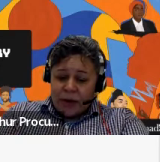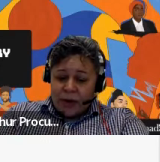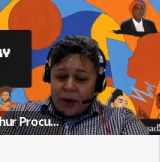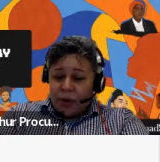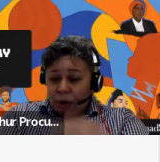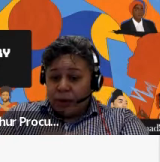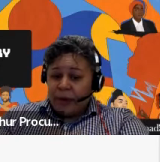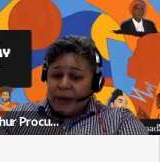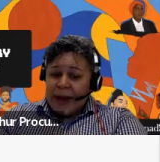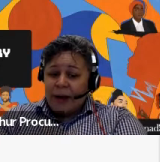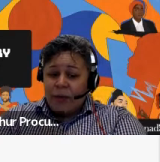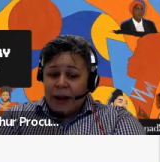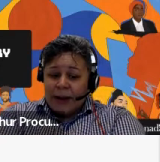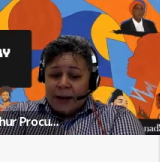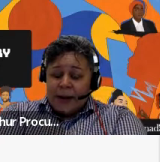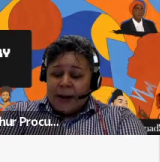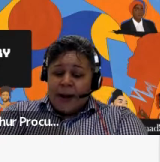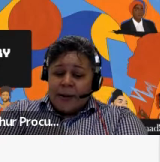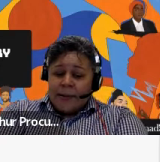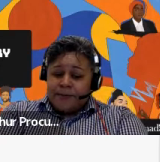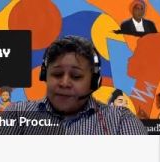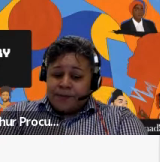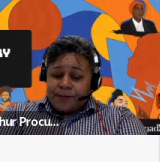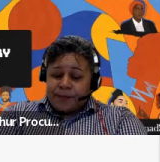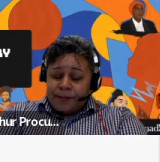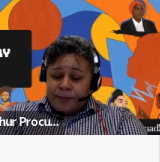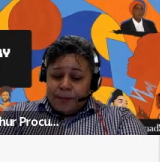you can go through it that way.